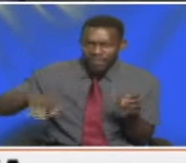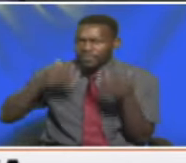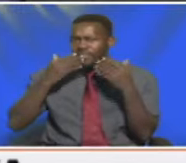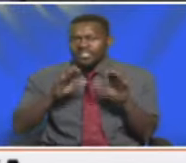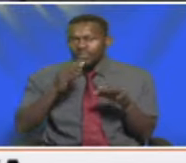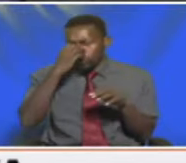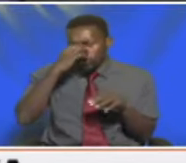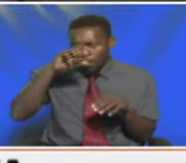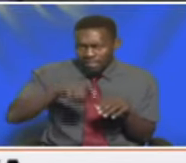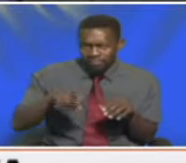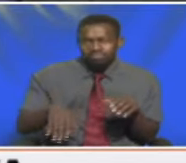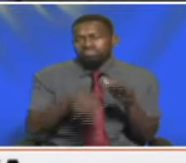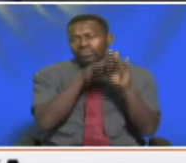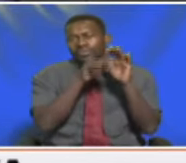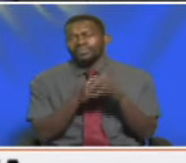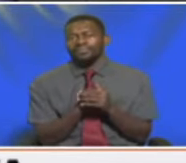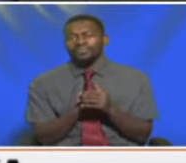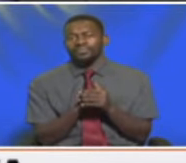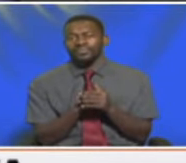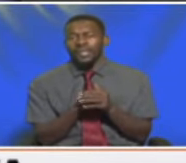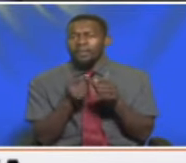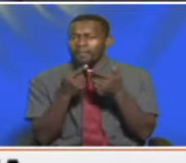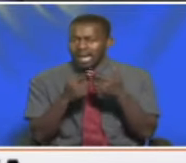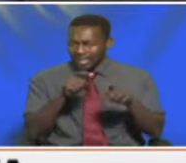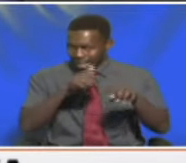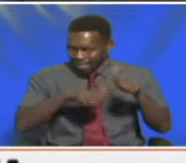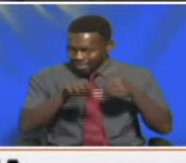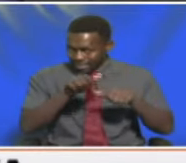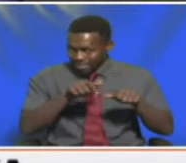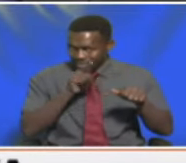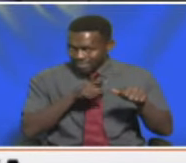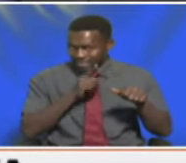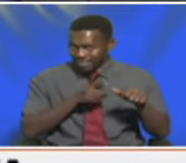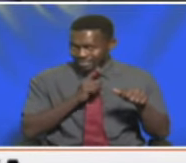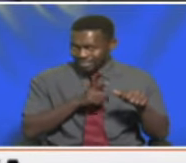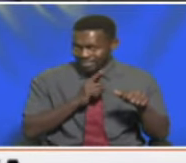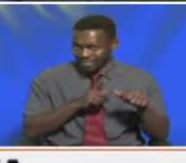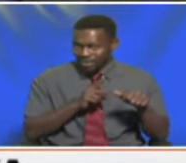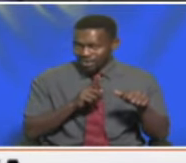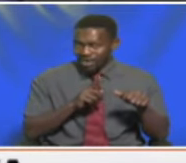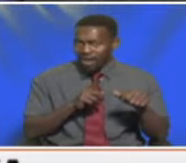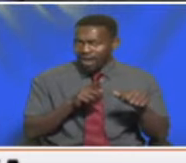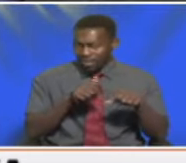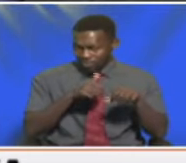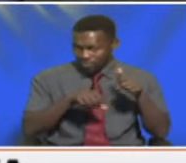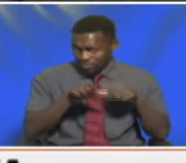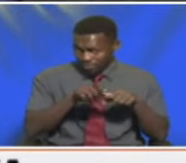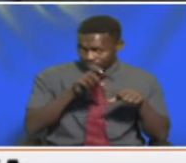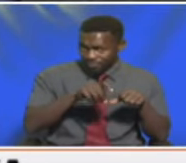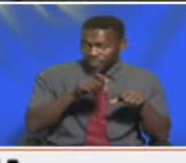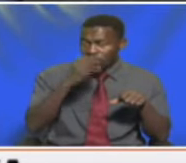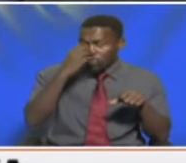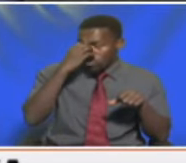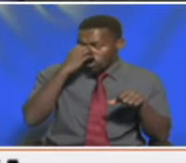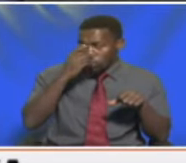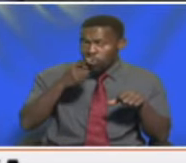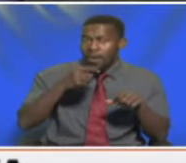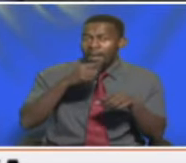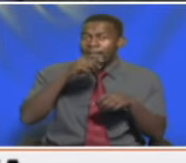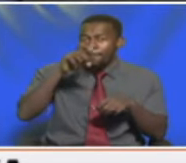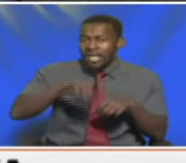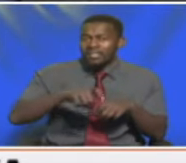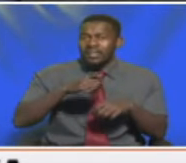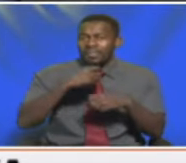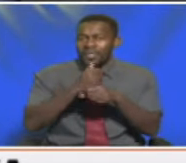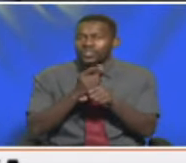And actually, there's an act that should take precedence as things are. Ruto, they should ensure that that budget is reduced